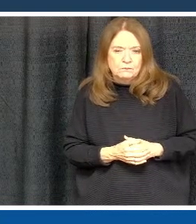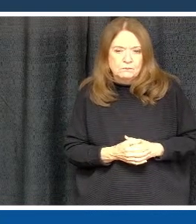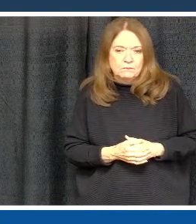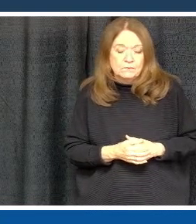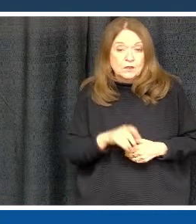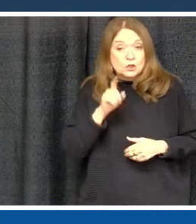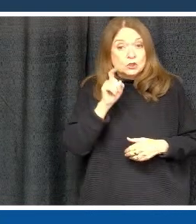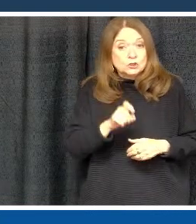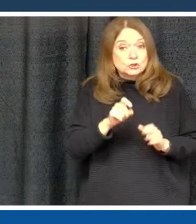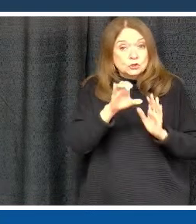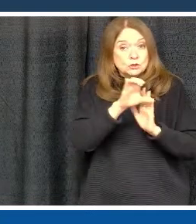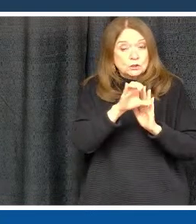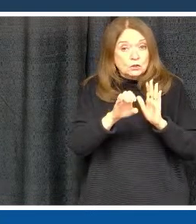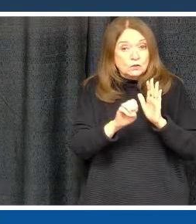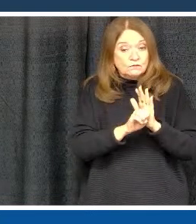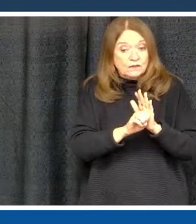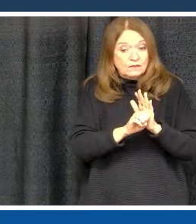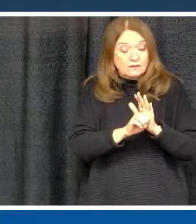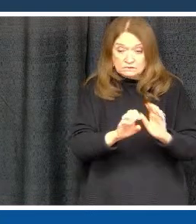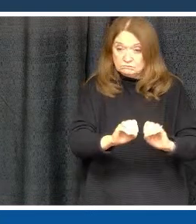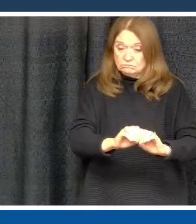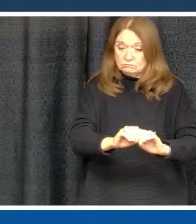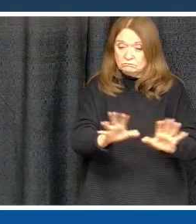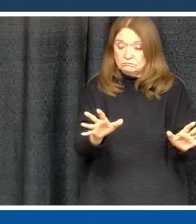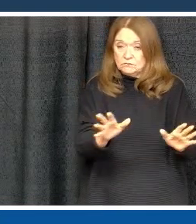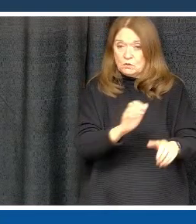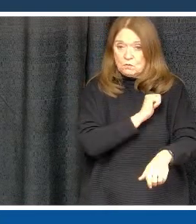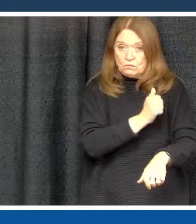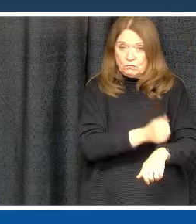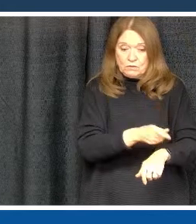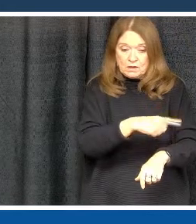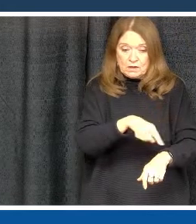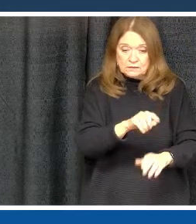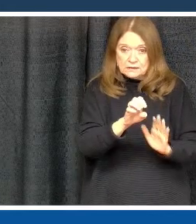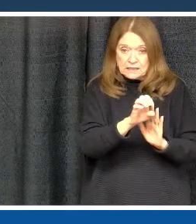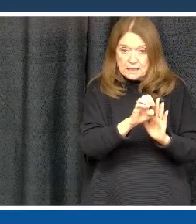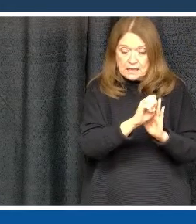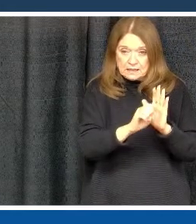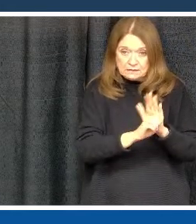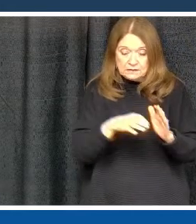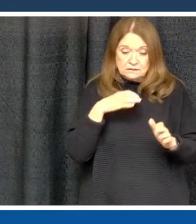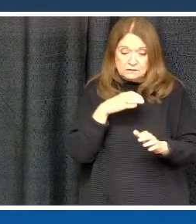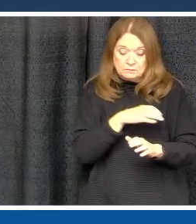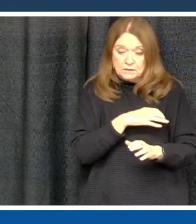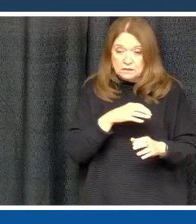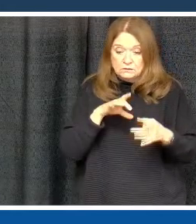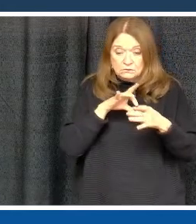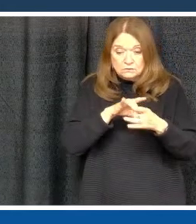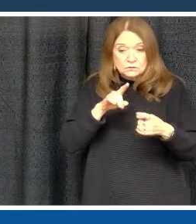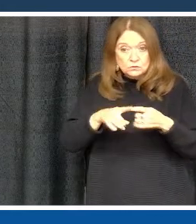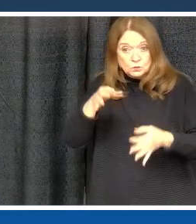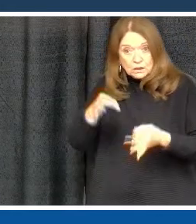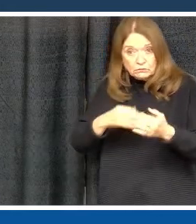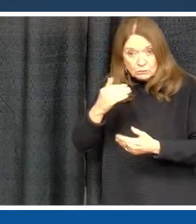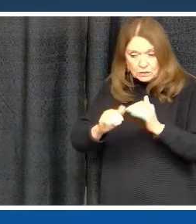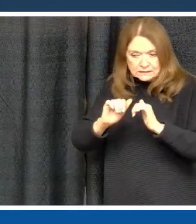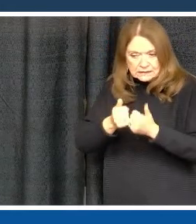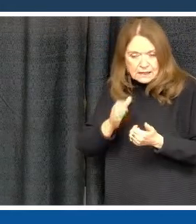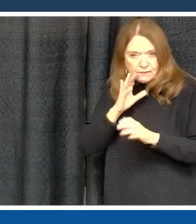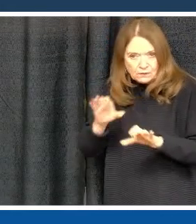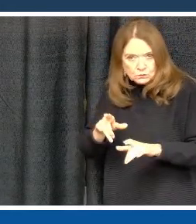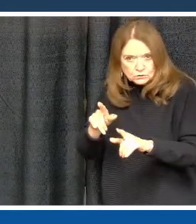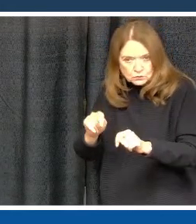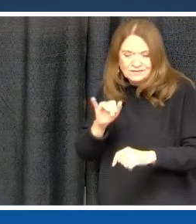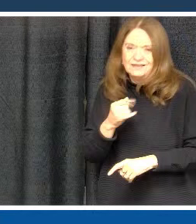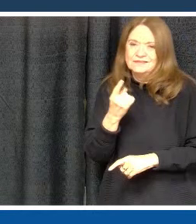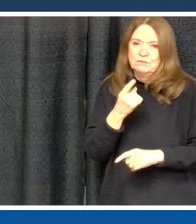Should the Code of Ethics explicitly authorize the Ethics Commission to establish rules related to the hearing process and how a hearing will be conducted? Okay, this was something